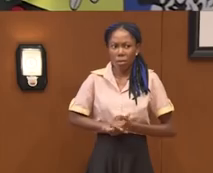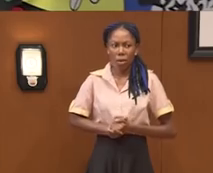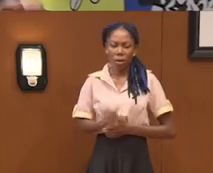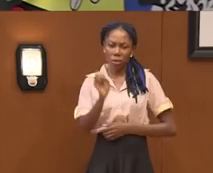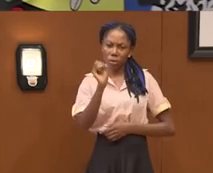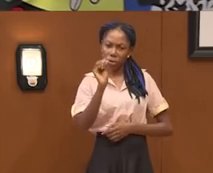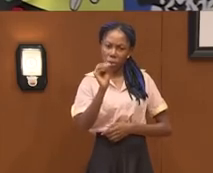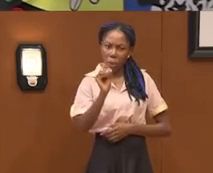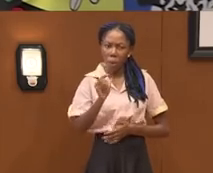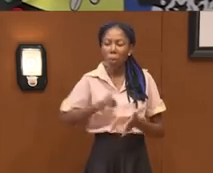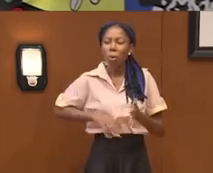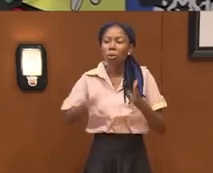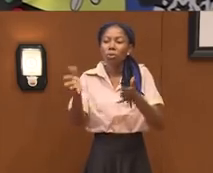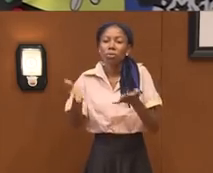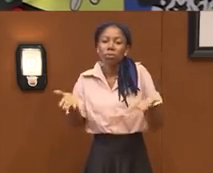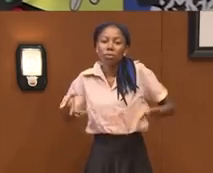So, what is your stand?